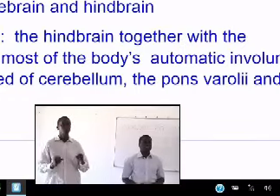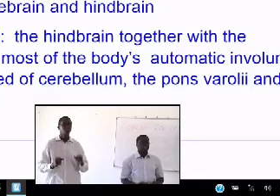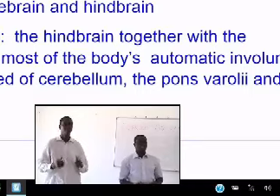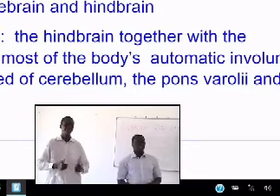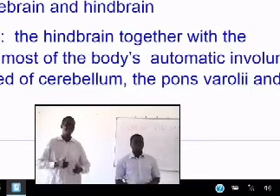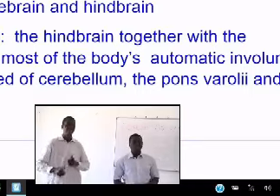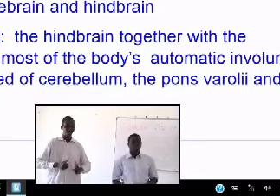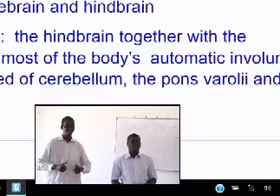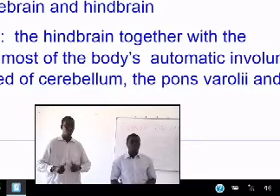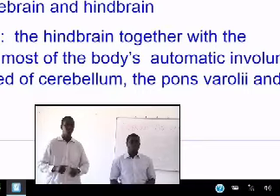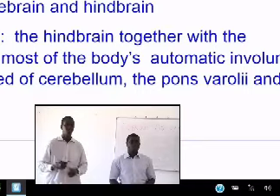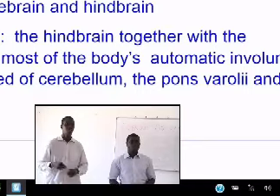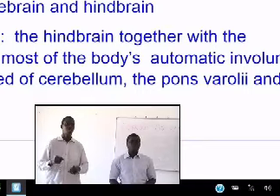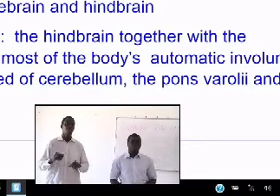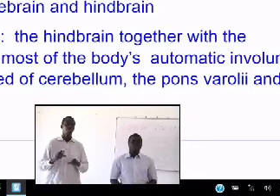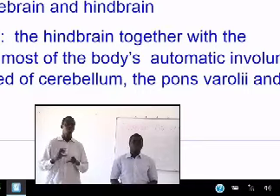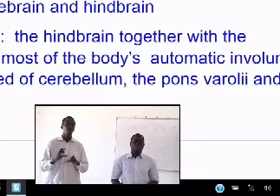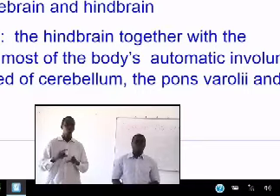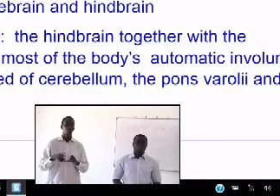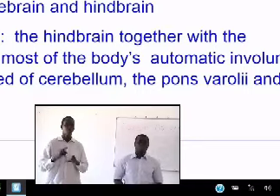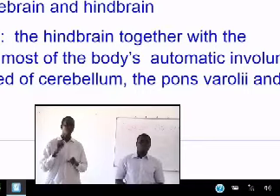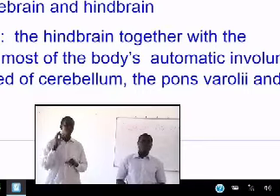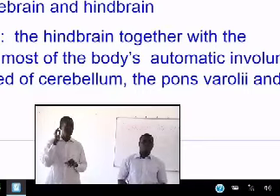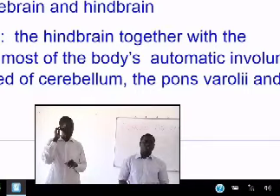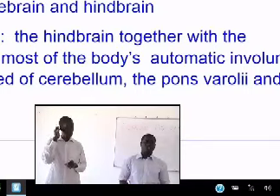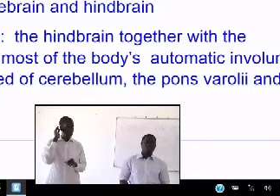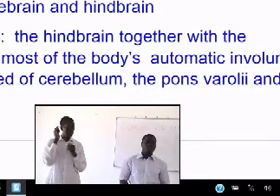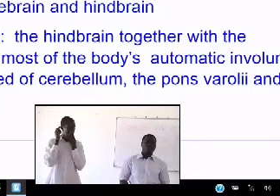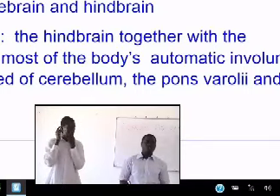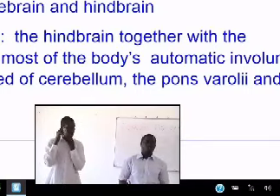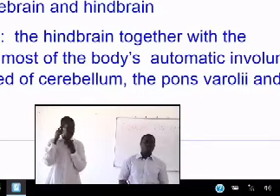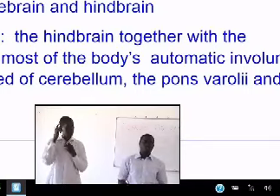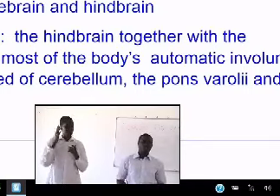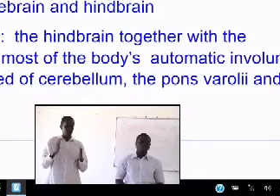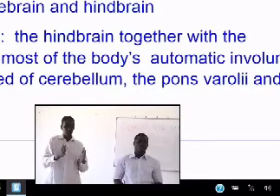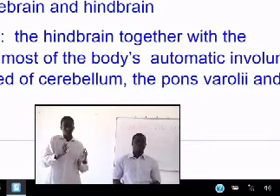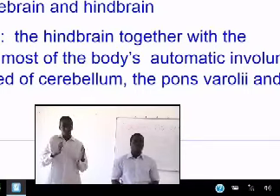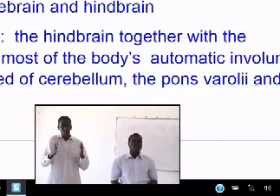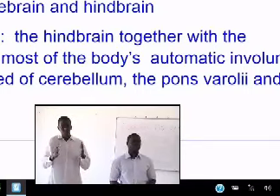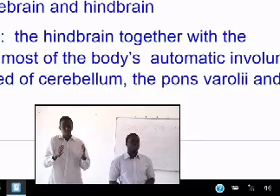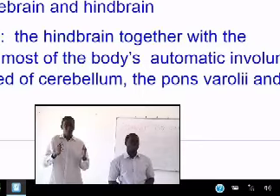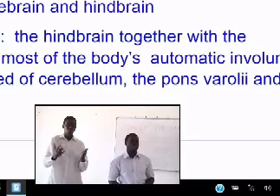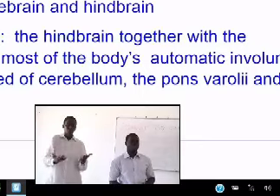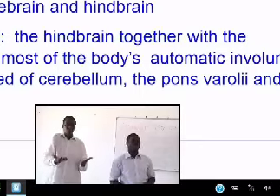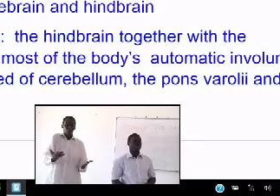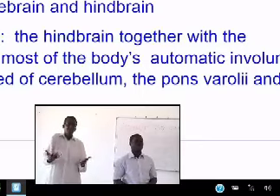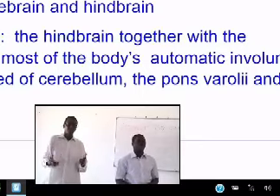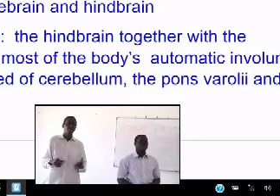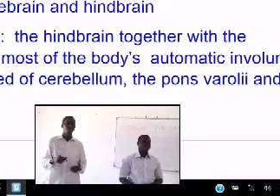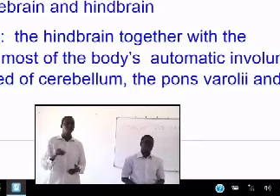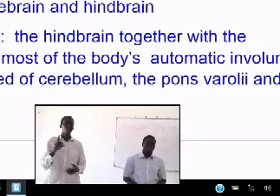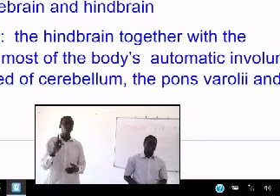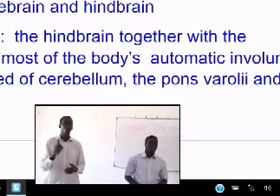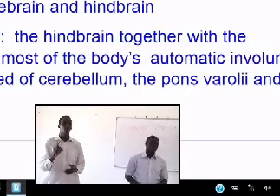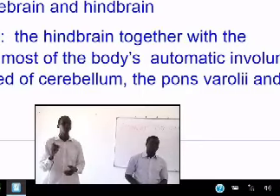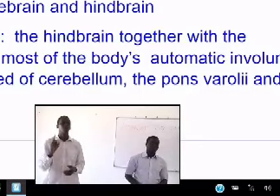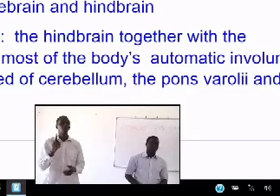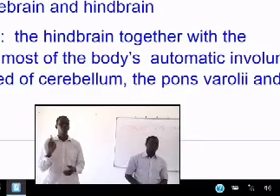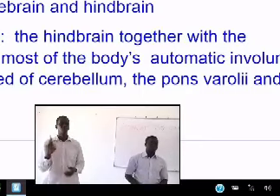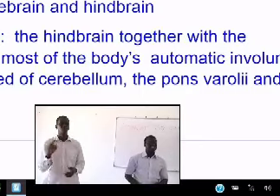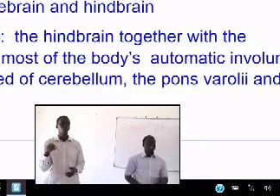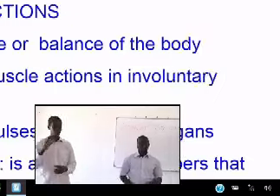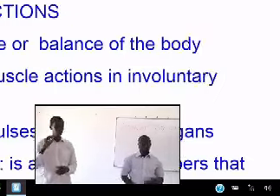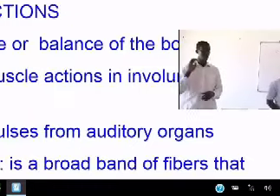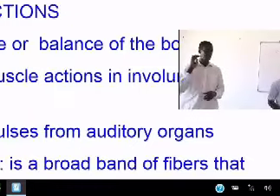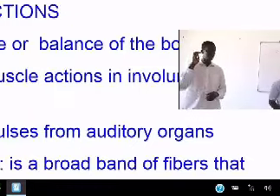involuntary activities. It composed of cerebrum, the pons,